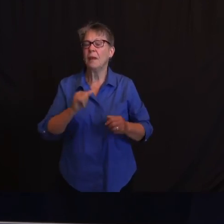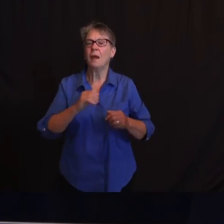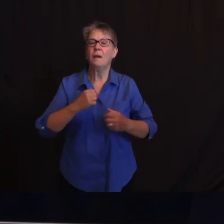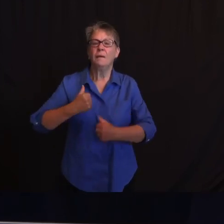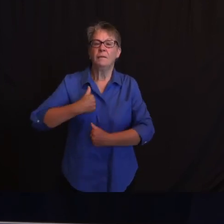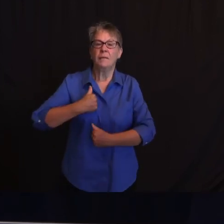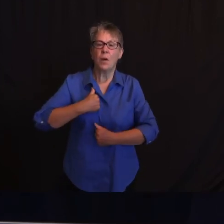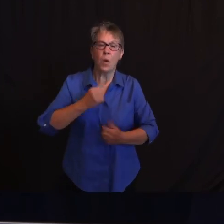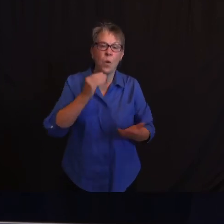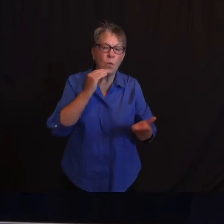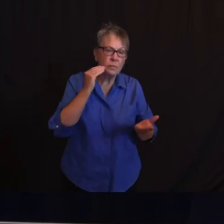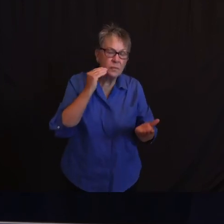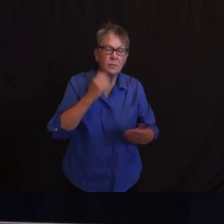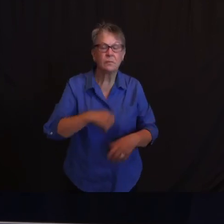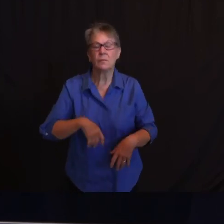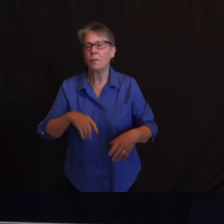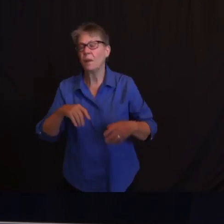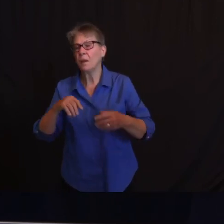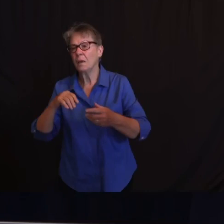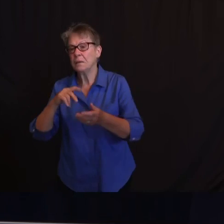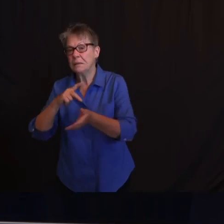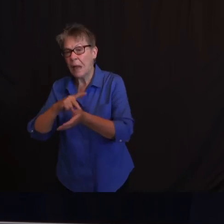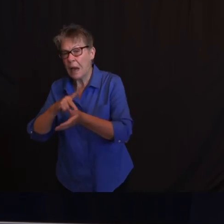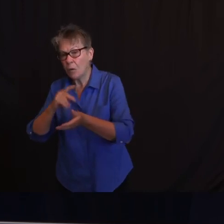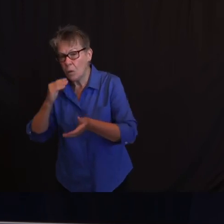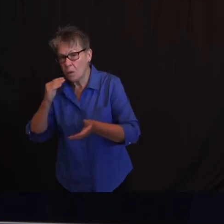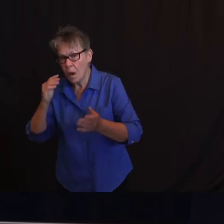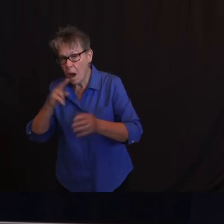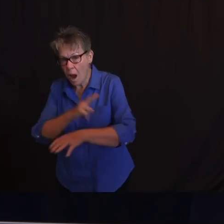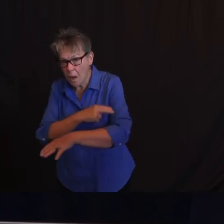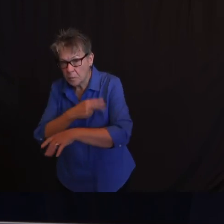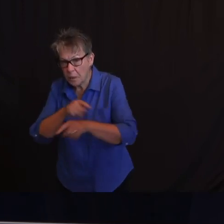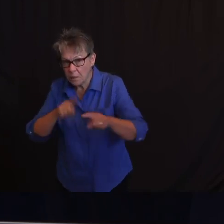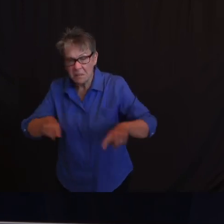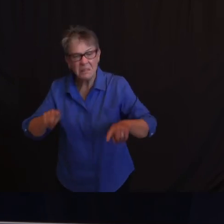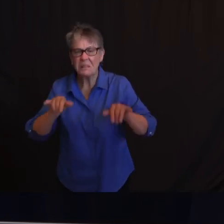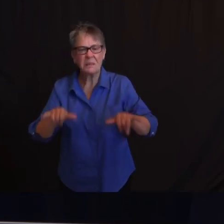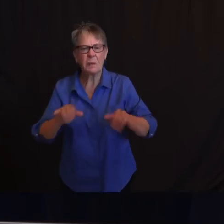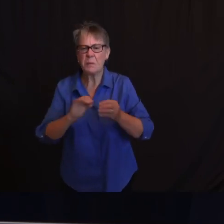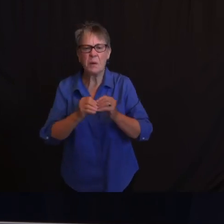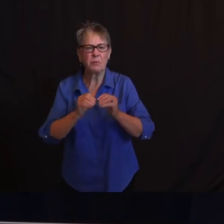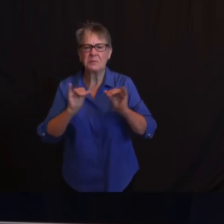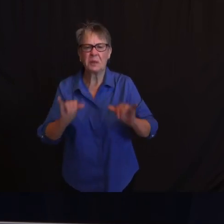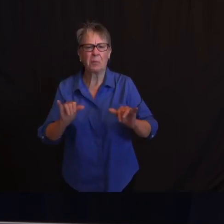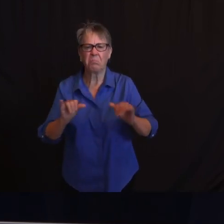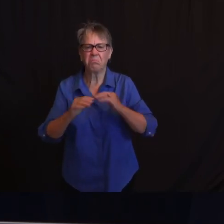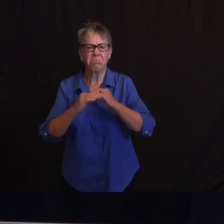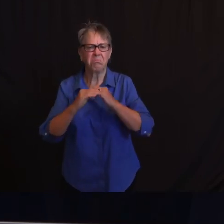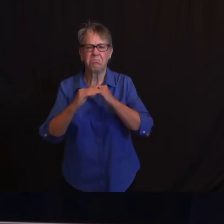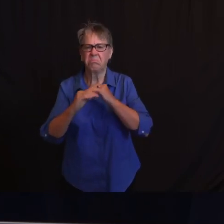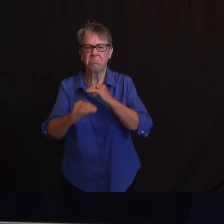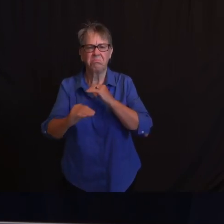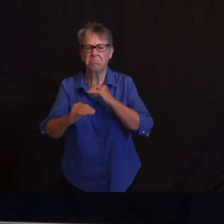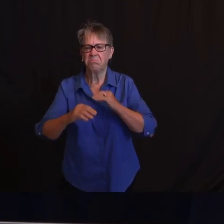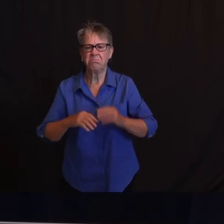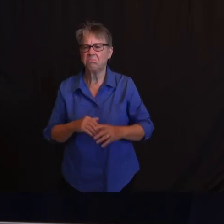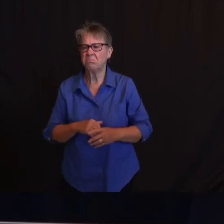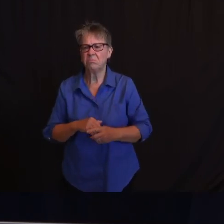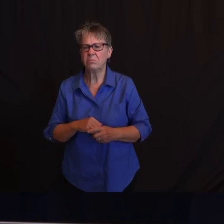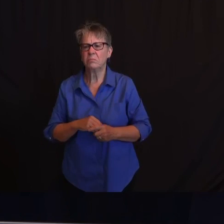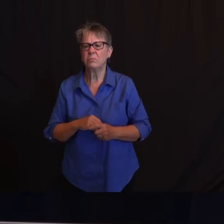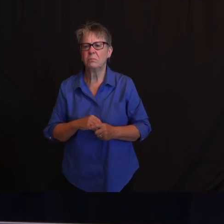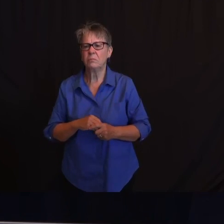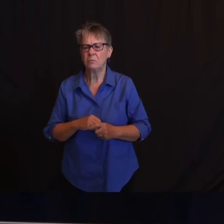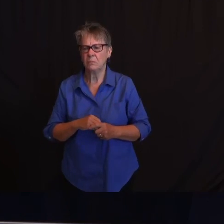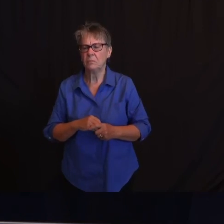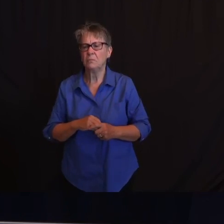As of July 9th, the overall New Jersey positivity rate is 1.51%. The northern part of the